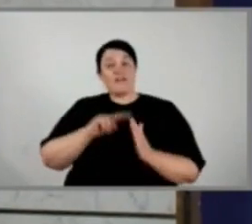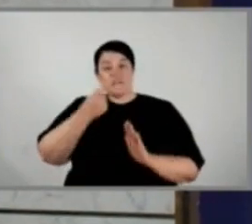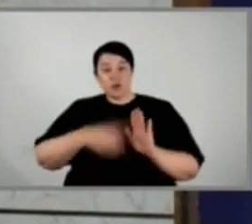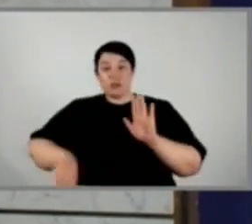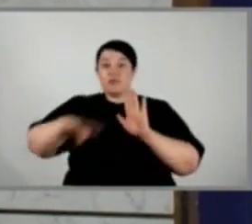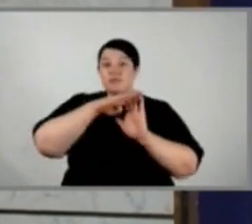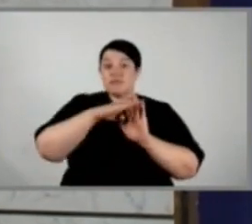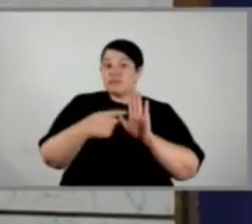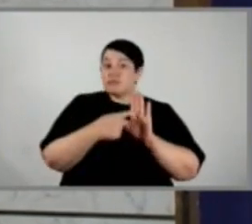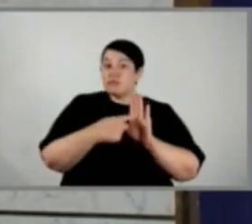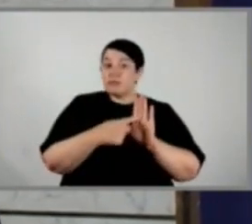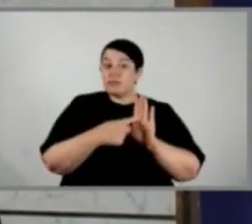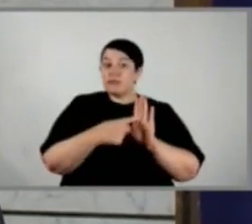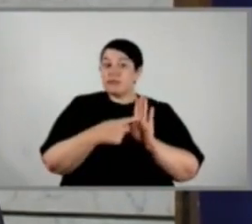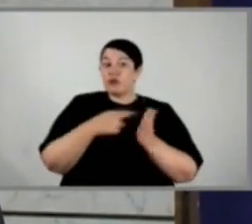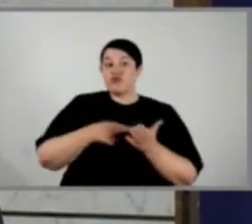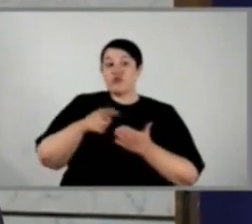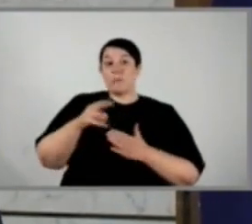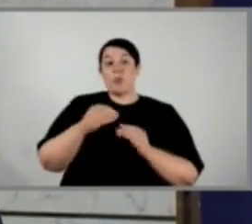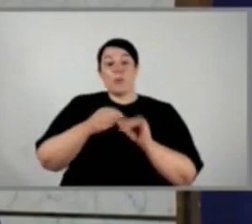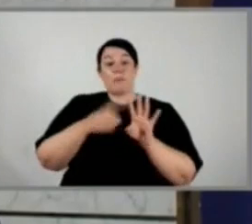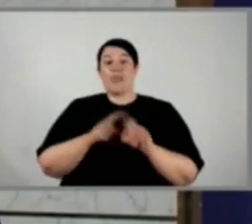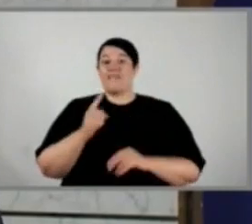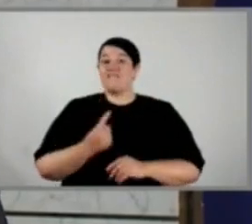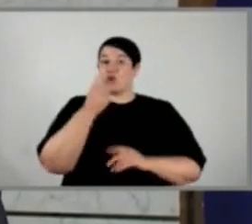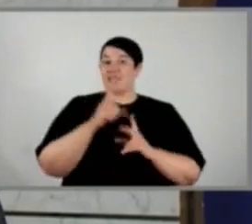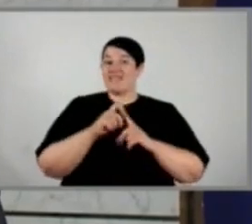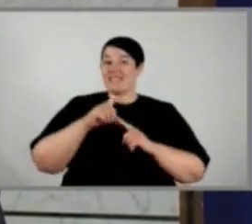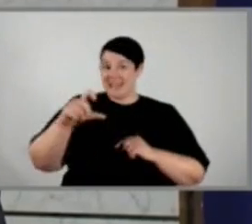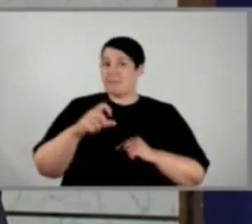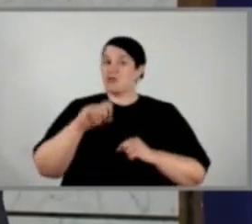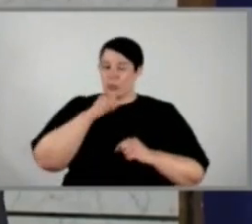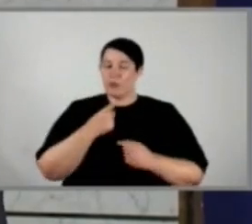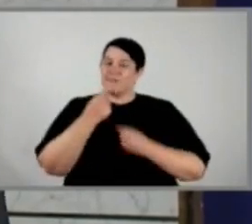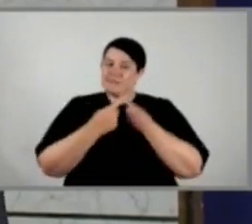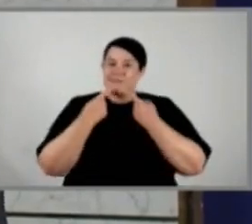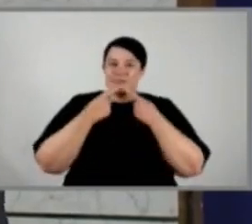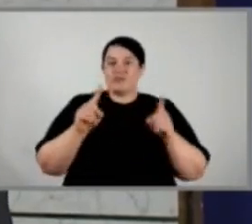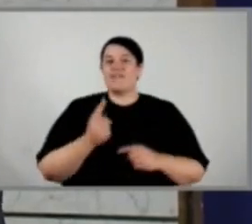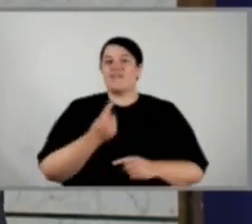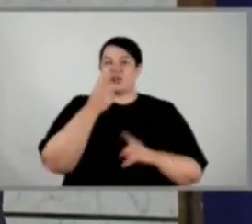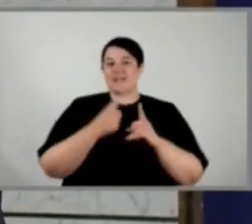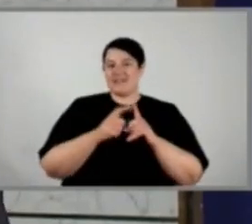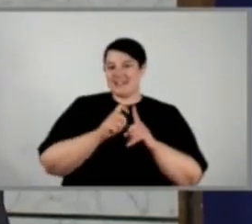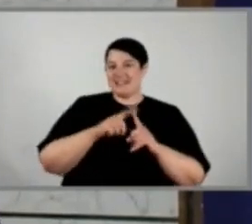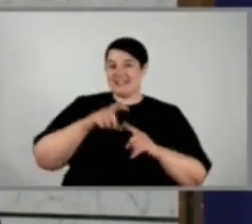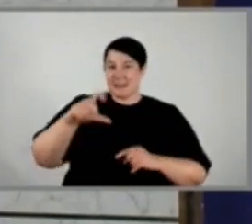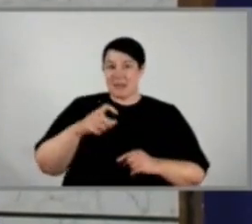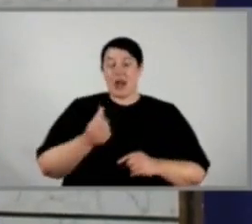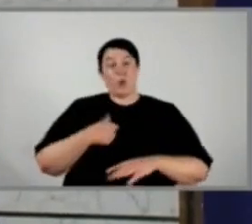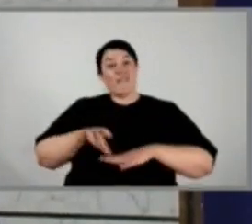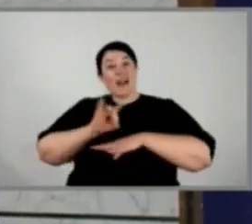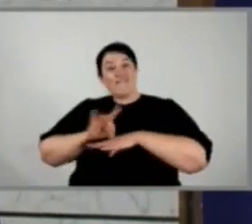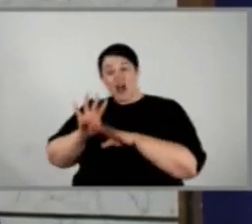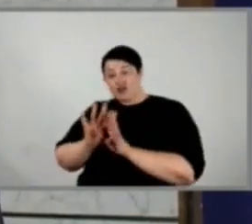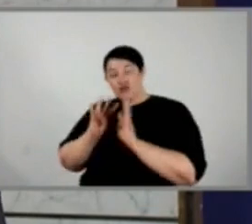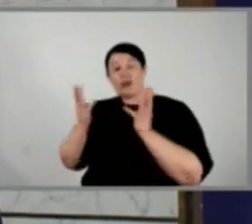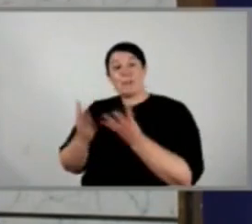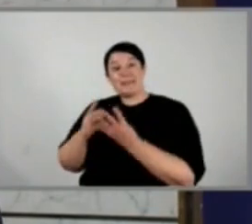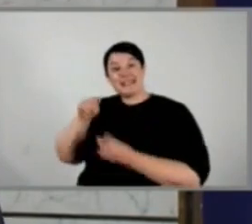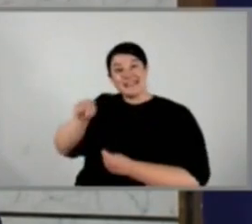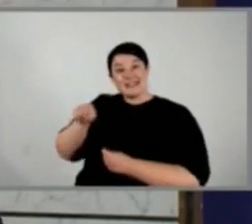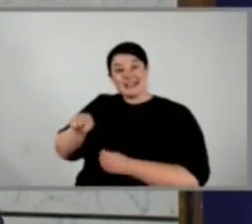to report by the 1st of December. So we will report. We've got an advisory committee that's been set up under the